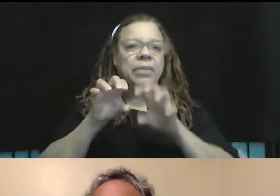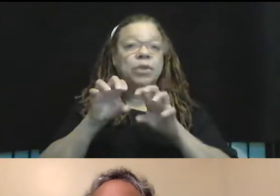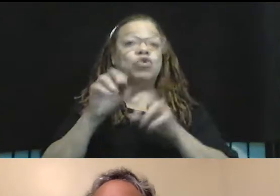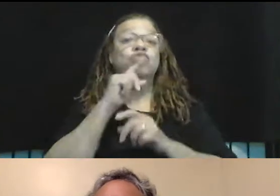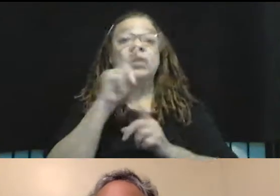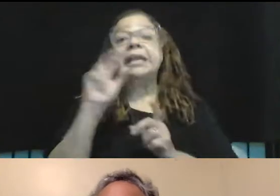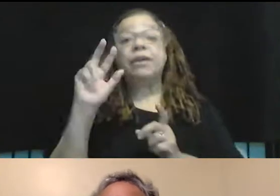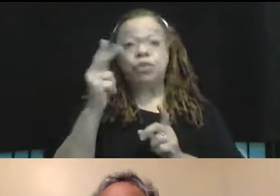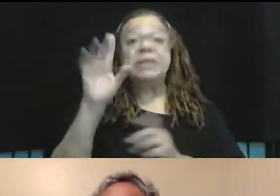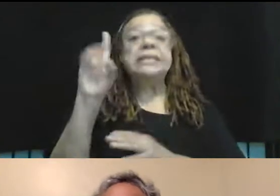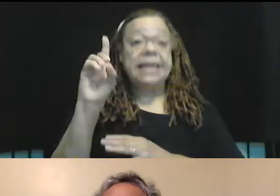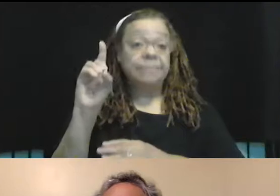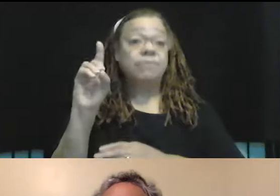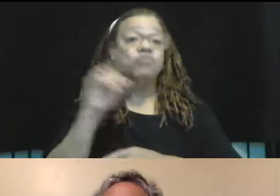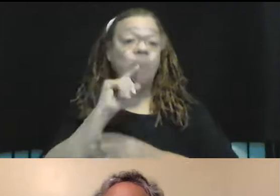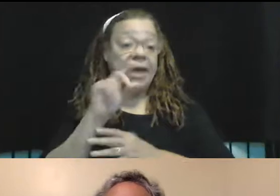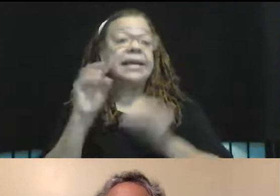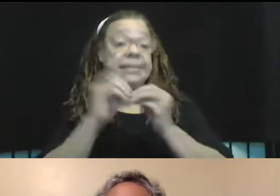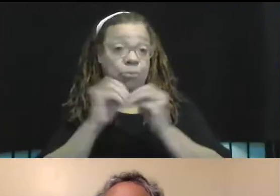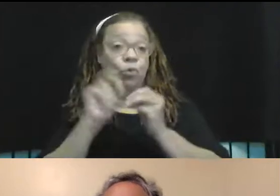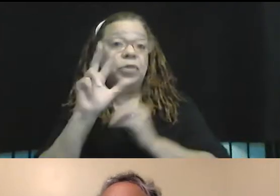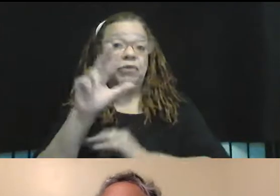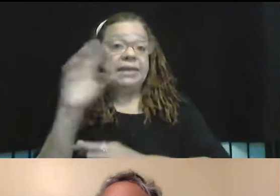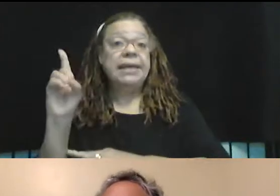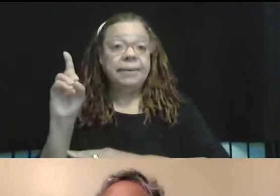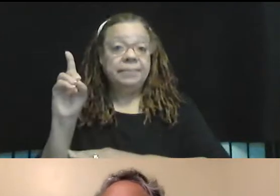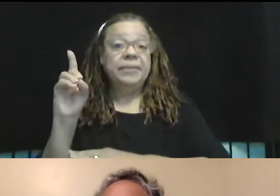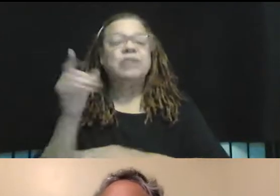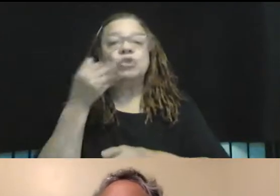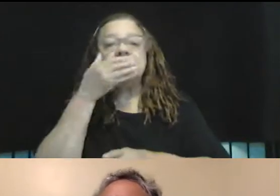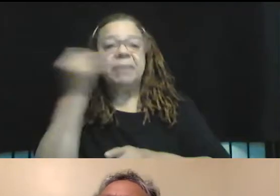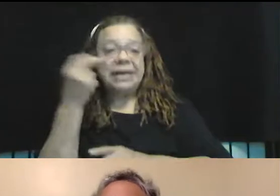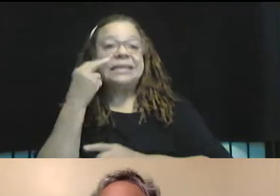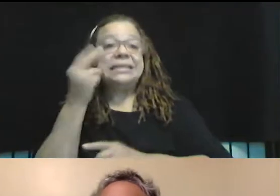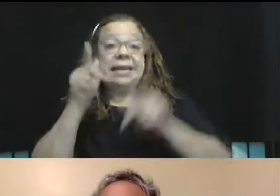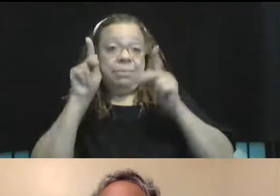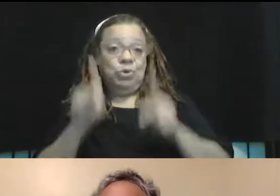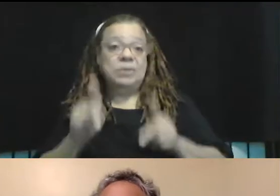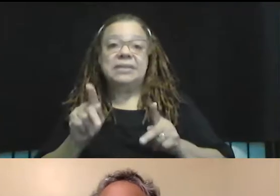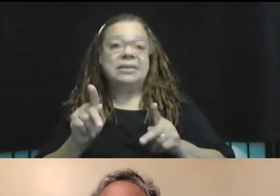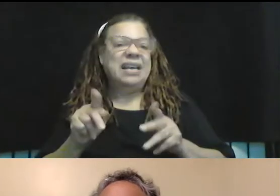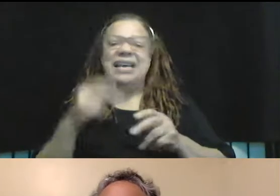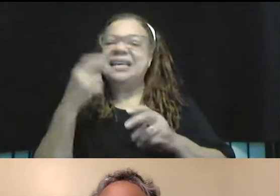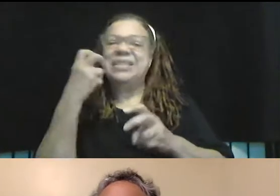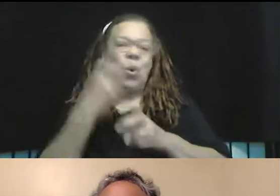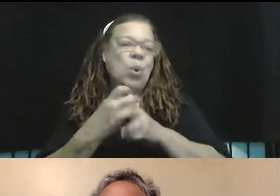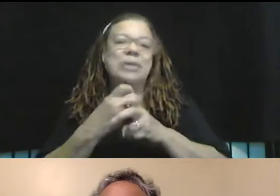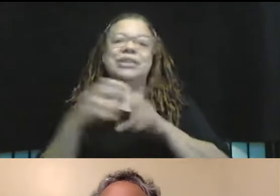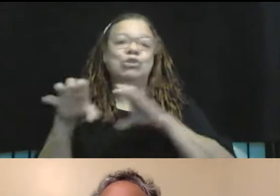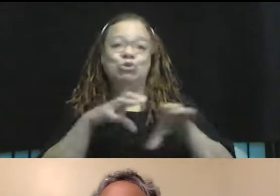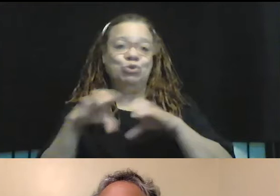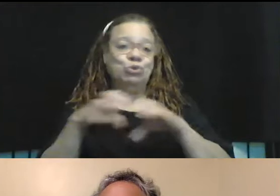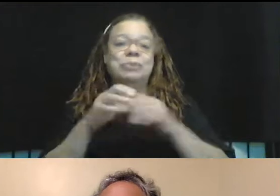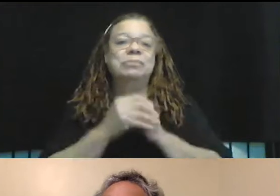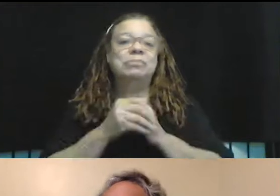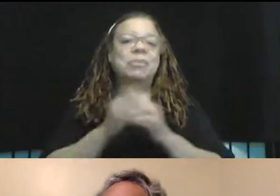3D. It is definitely more 3D, so It, it's it comes always off, better to see in person. Doesn't It's hard to capture actually so